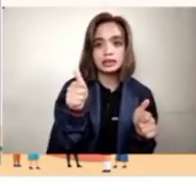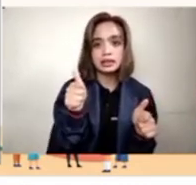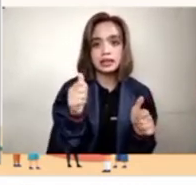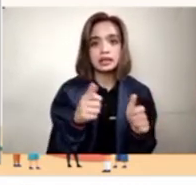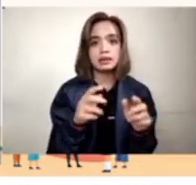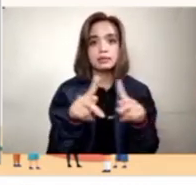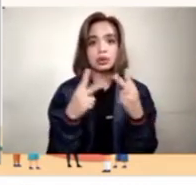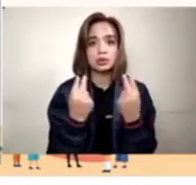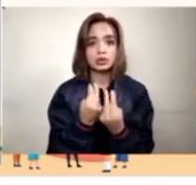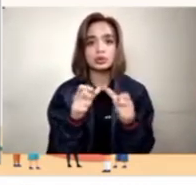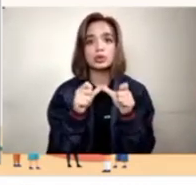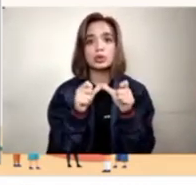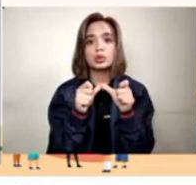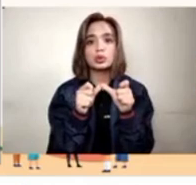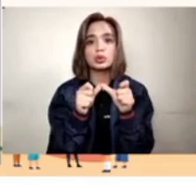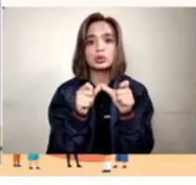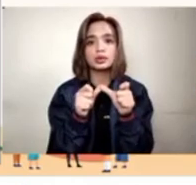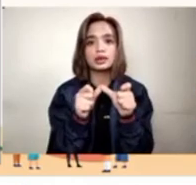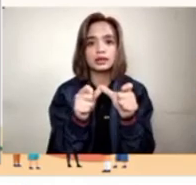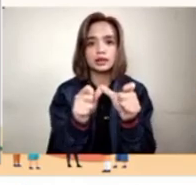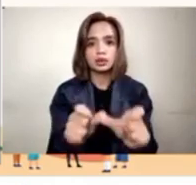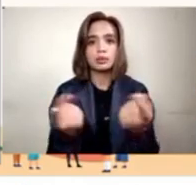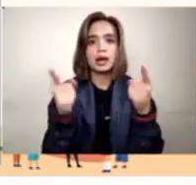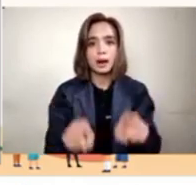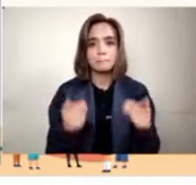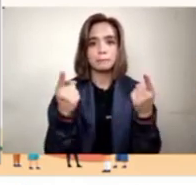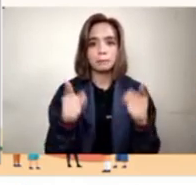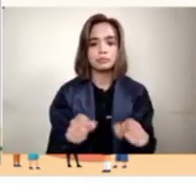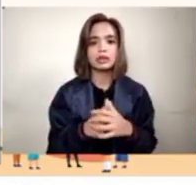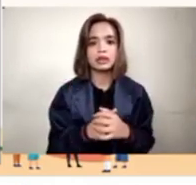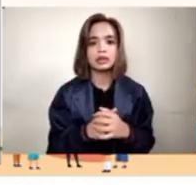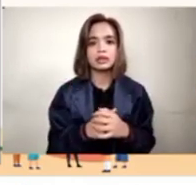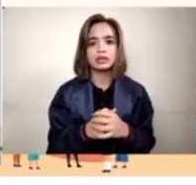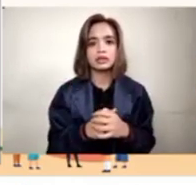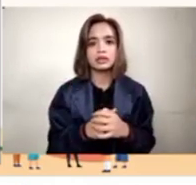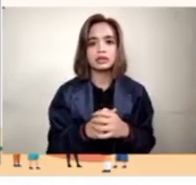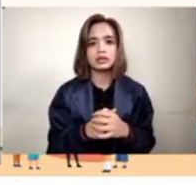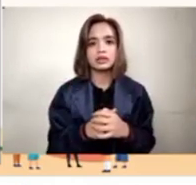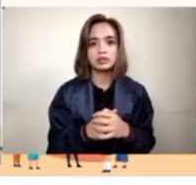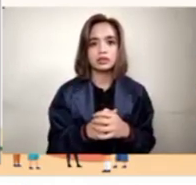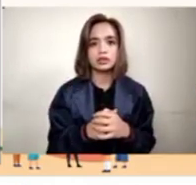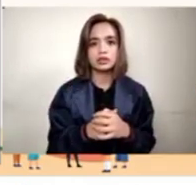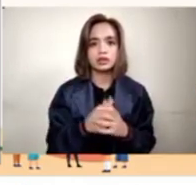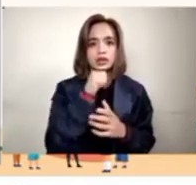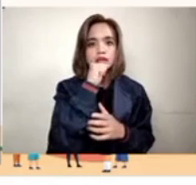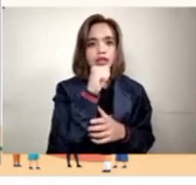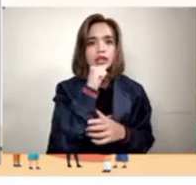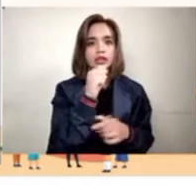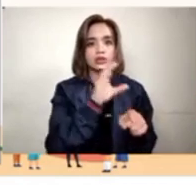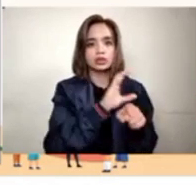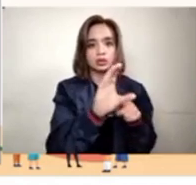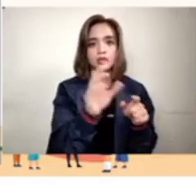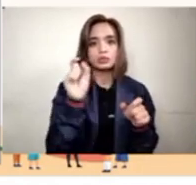promotion to master teacher 2 shall continue upwards in the classroom teaching career line, while adopting